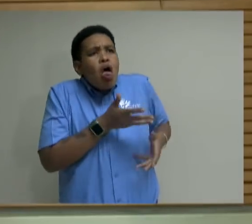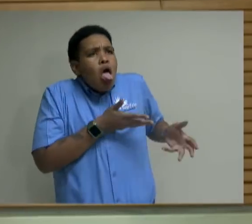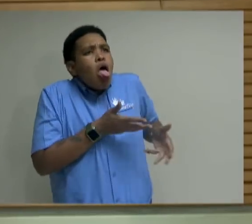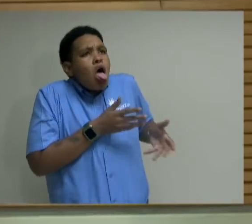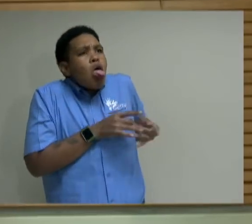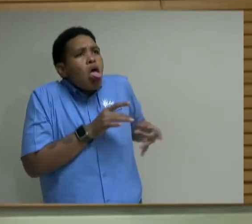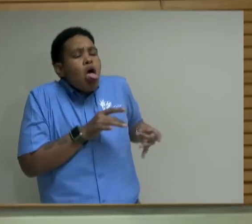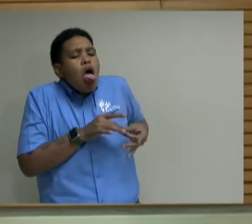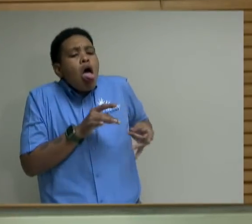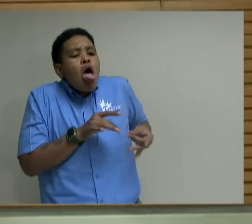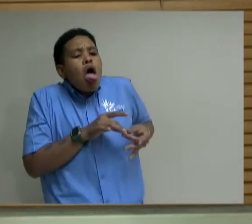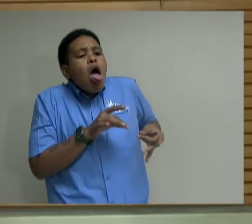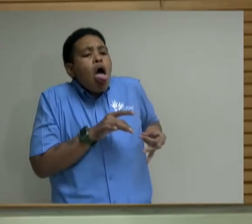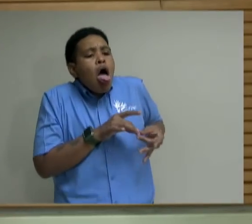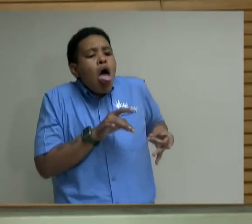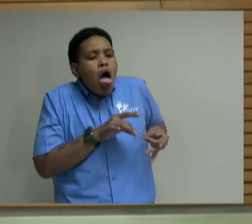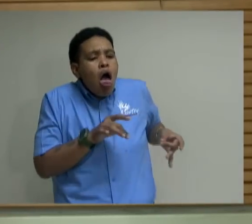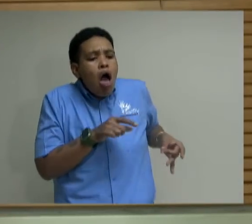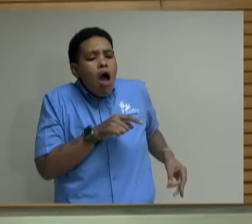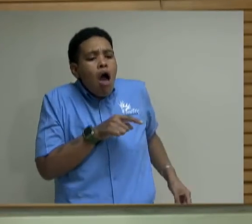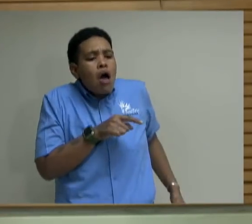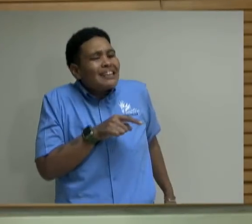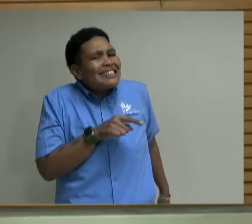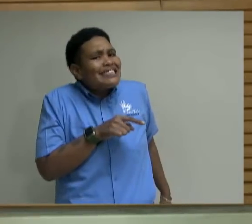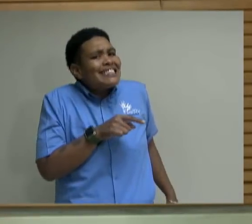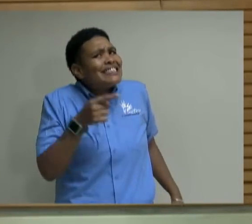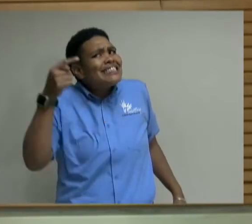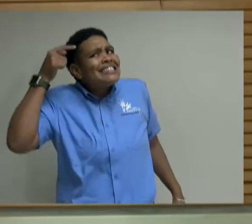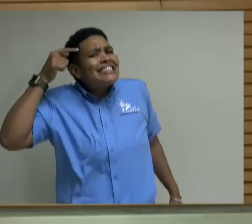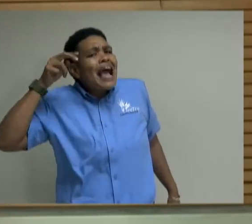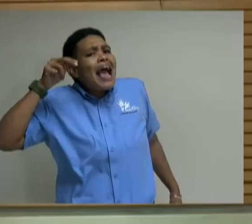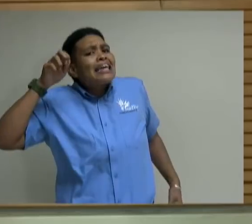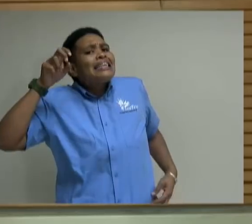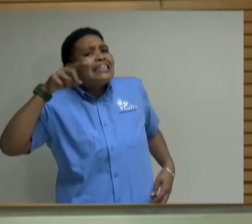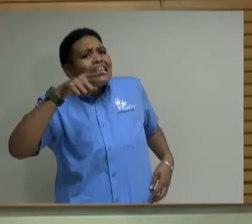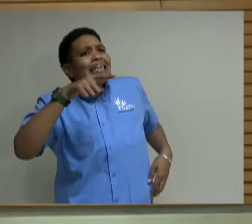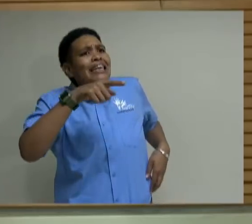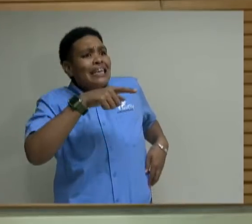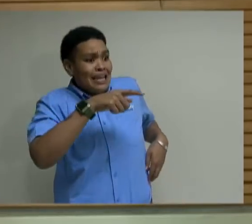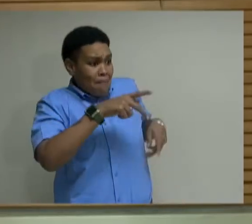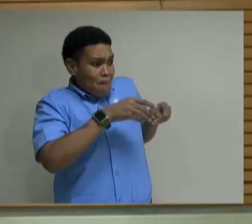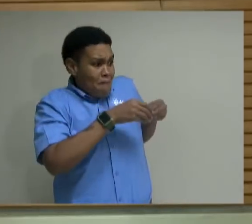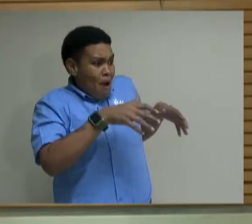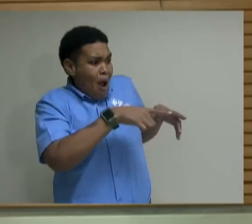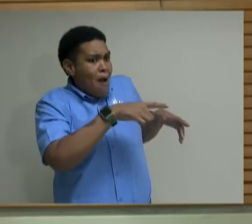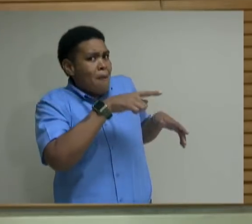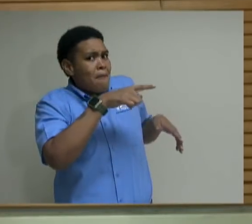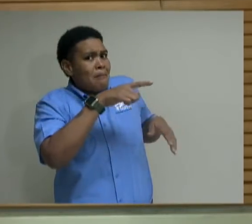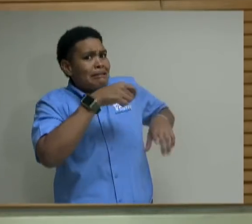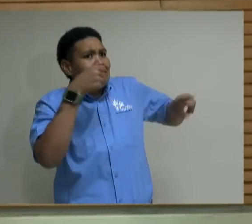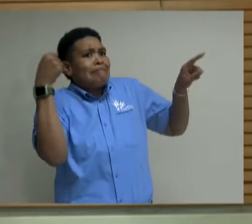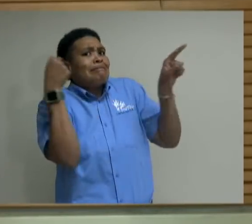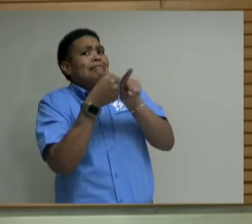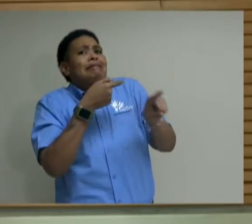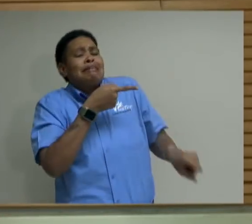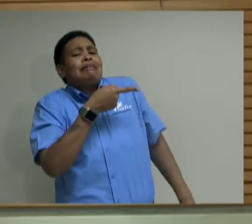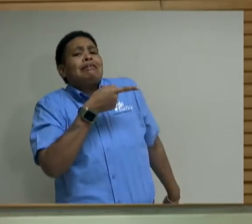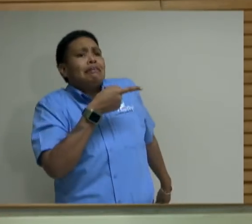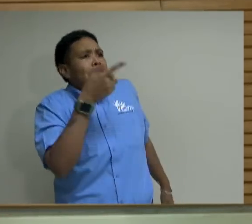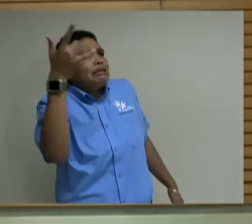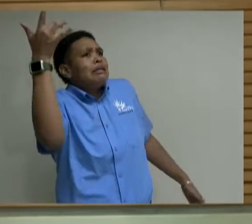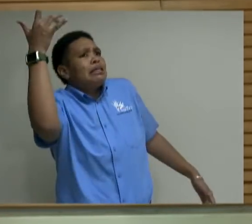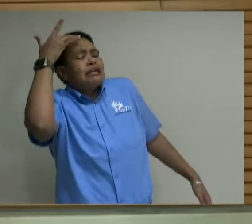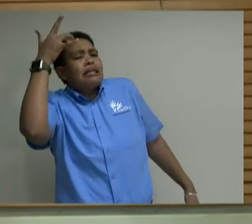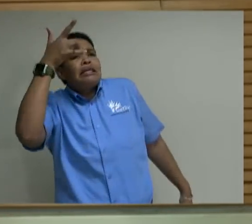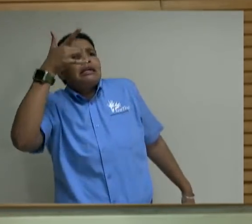our comorbidities or NCDs and the rate of NCDs in our population, because the truth is our vulnerable